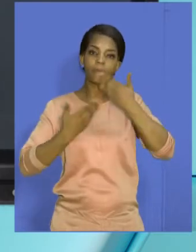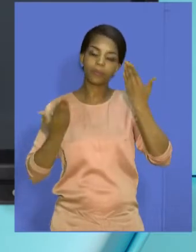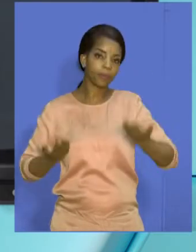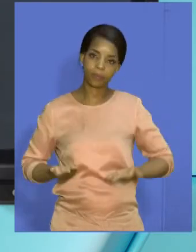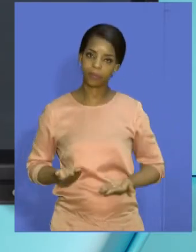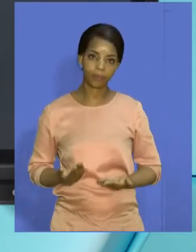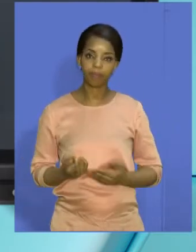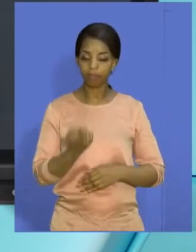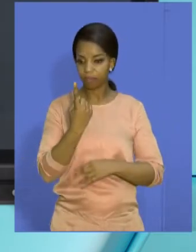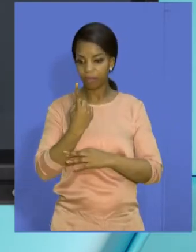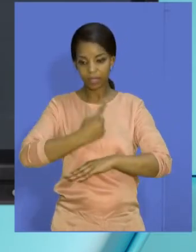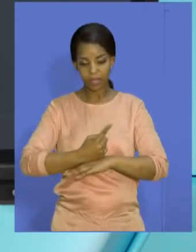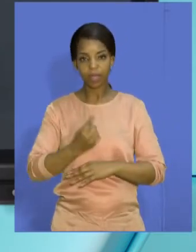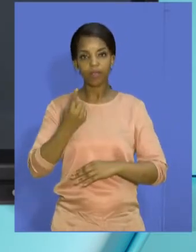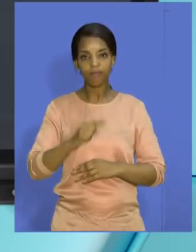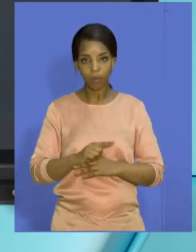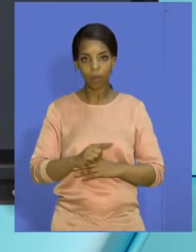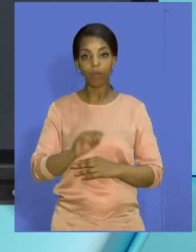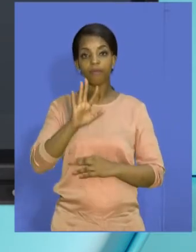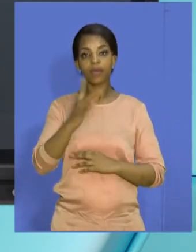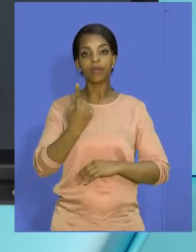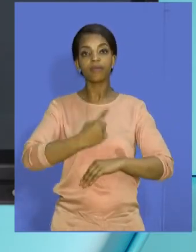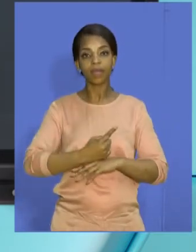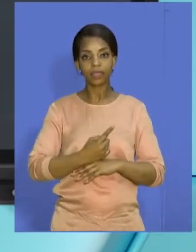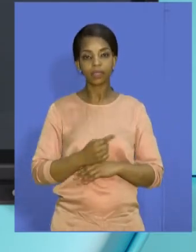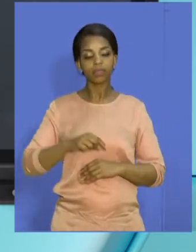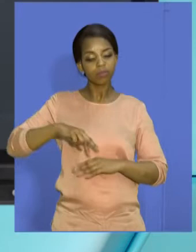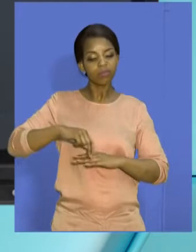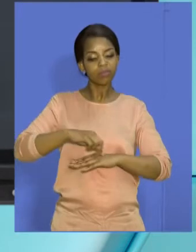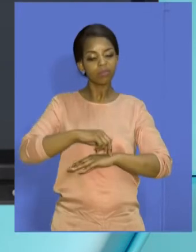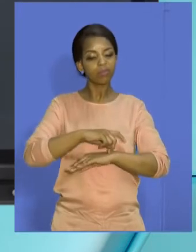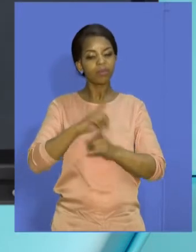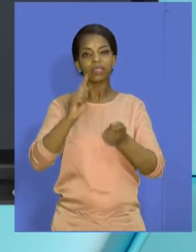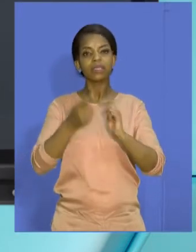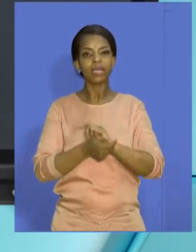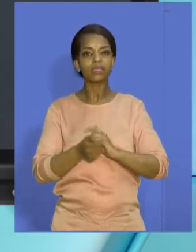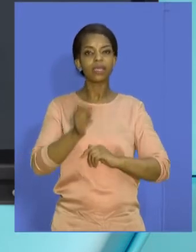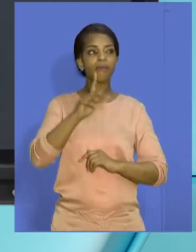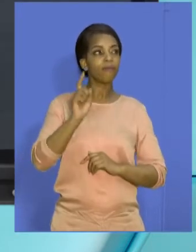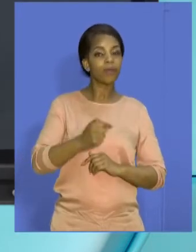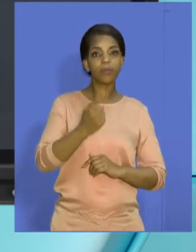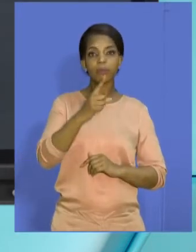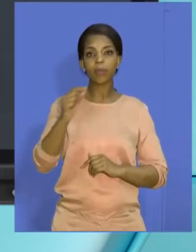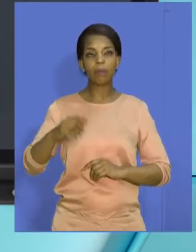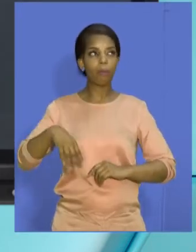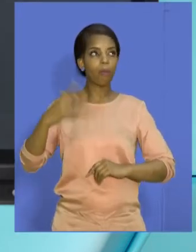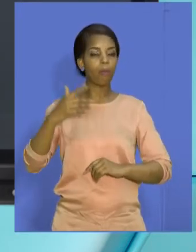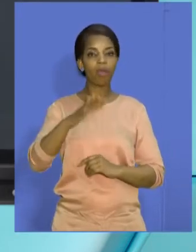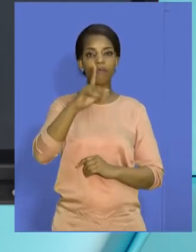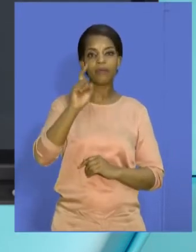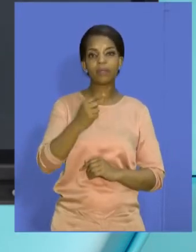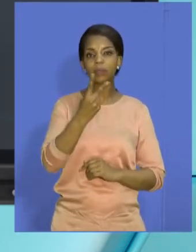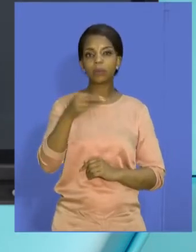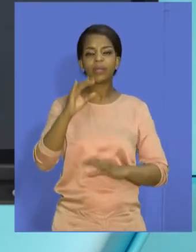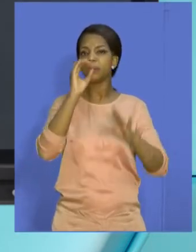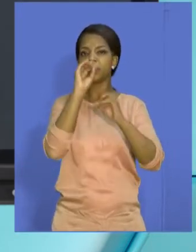each day for 5 days for the first week. And what that would then mean is our rate of change is supposed to then be